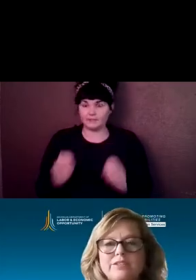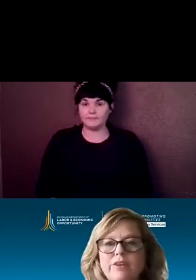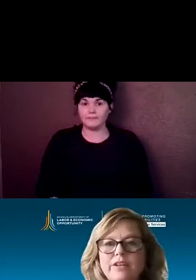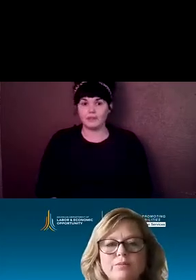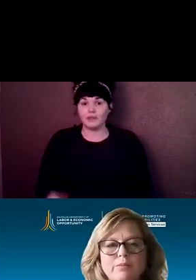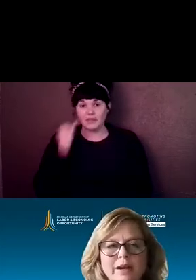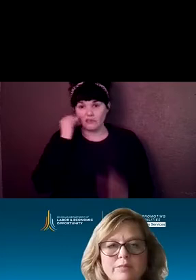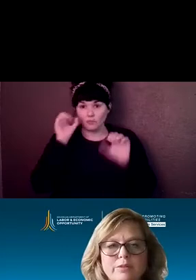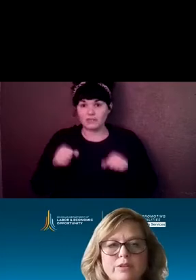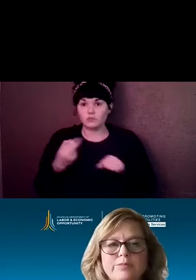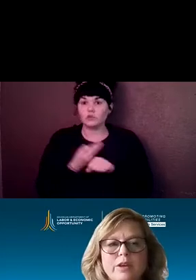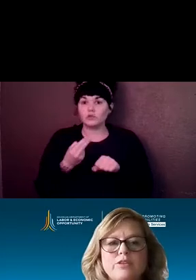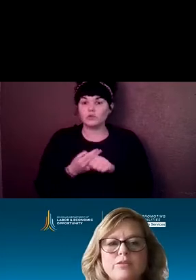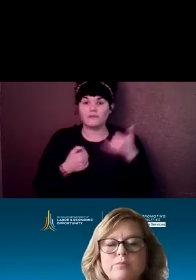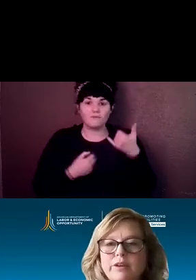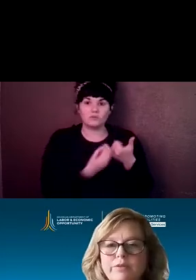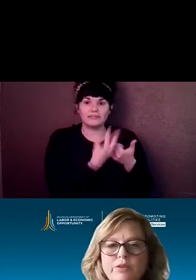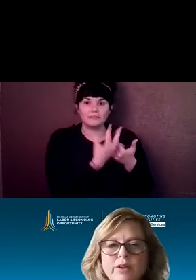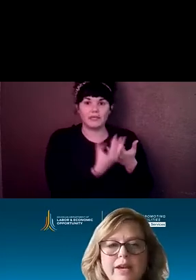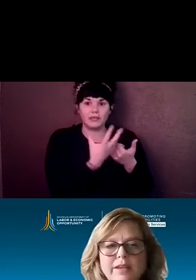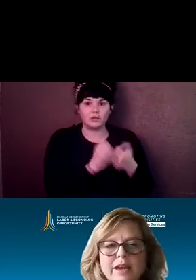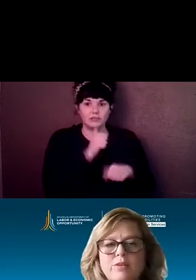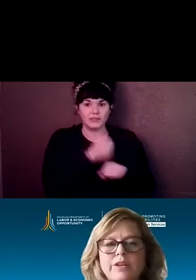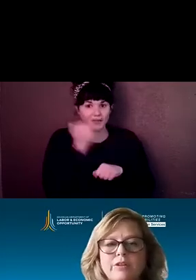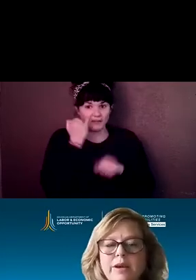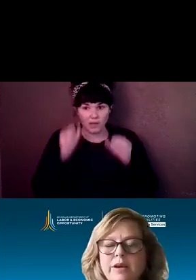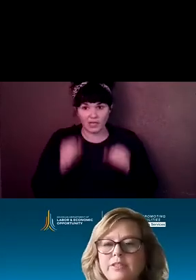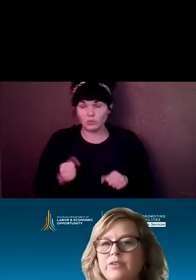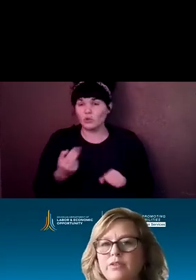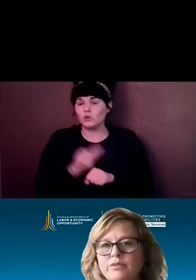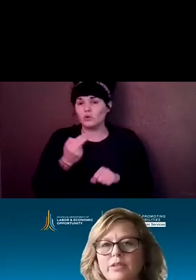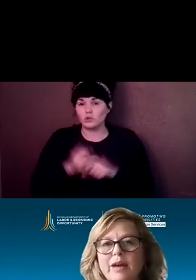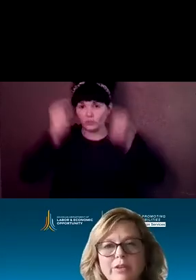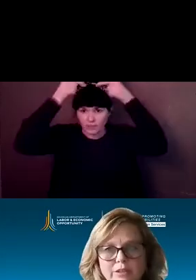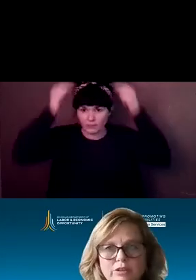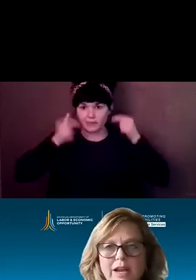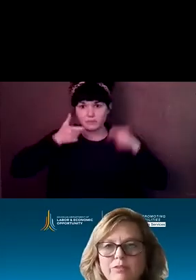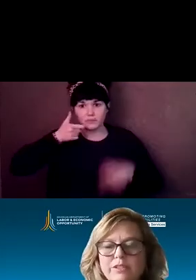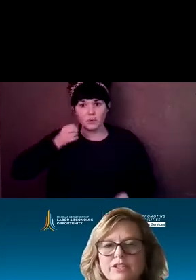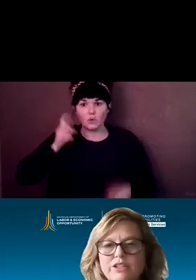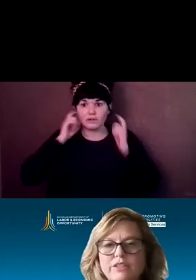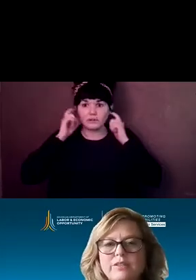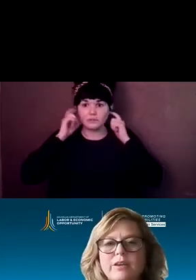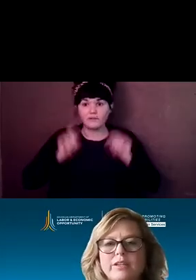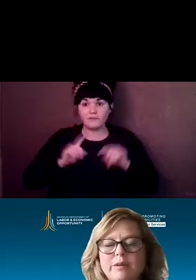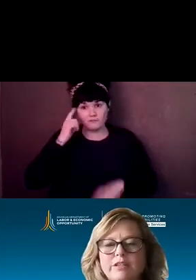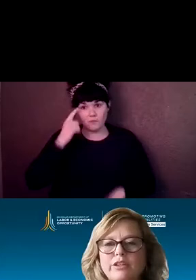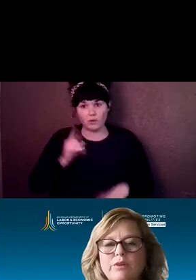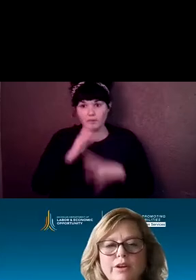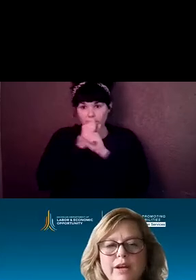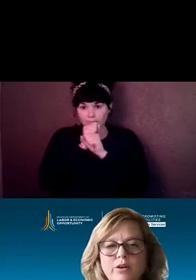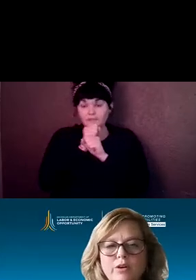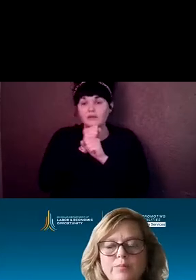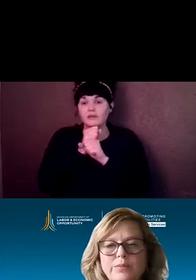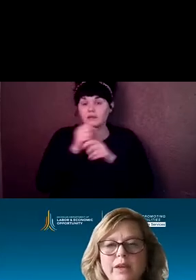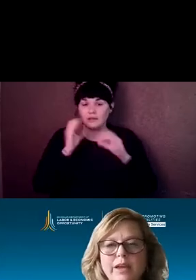your device when possible. Use a microphone headset or earbuds for those confidential conversations, especially when you're